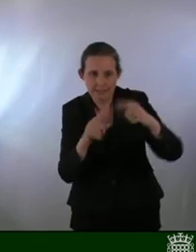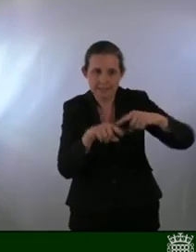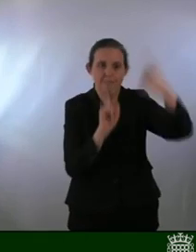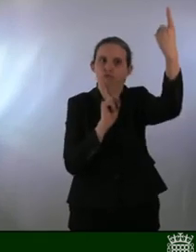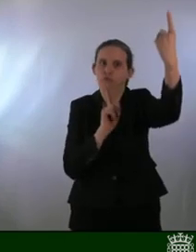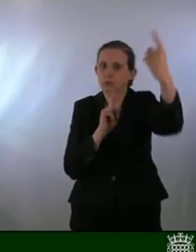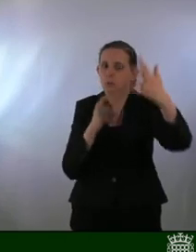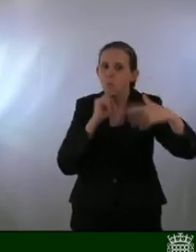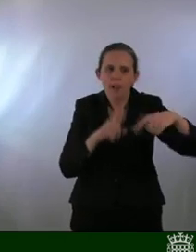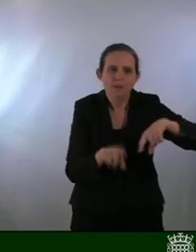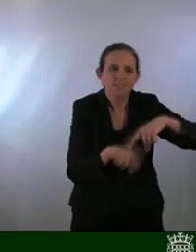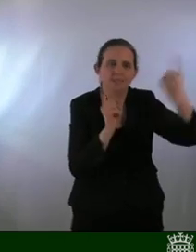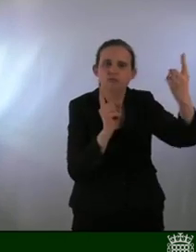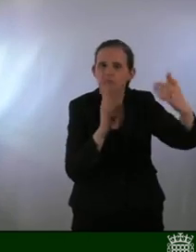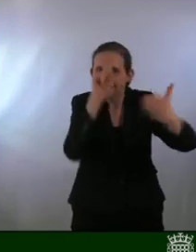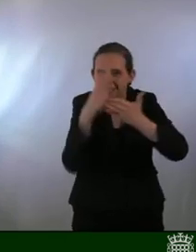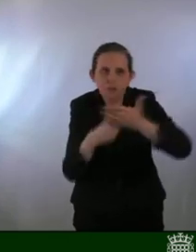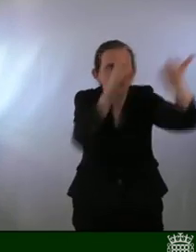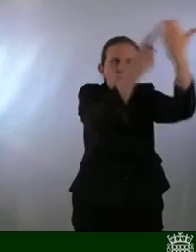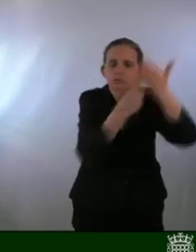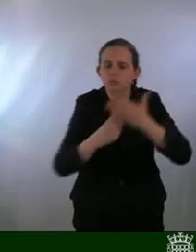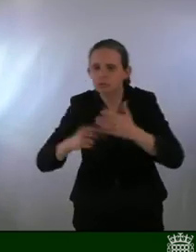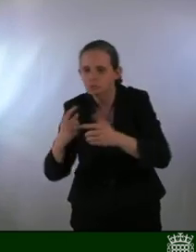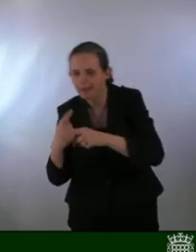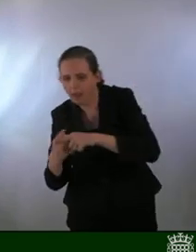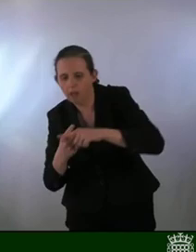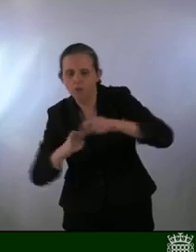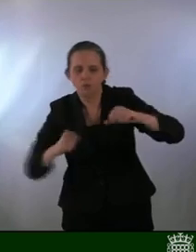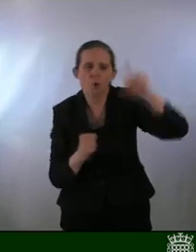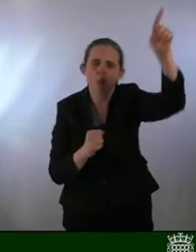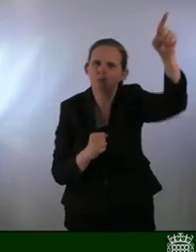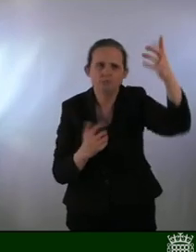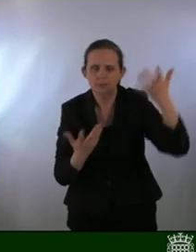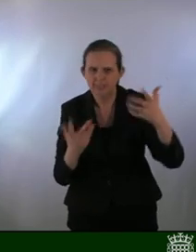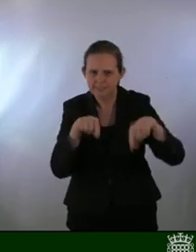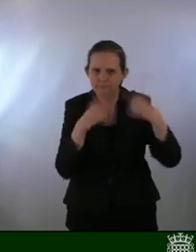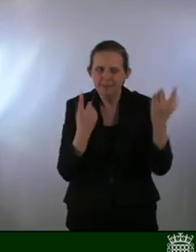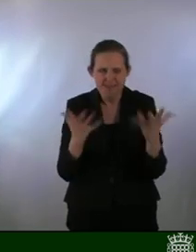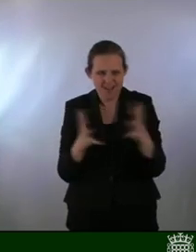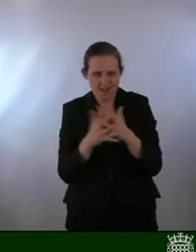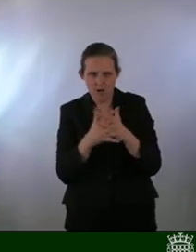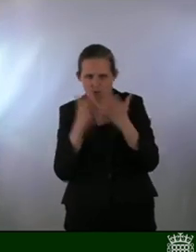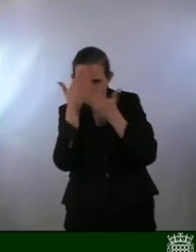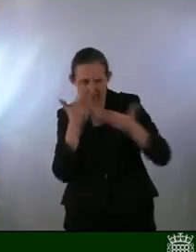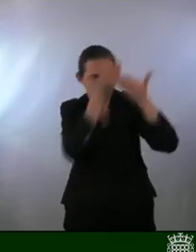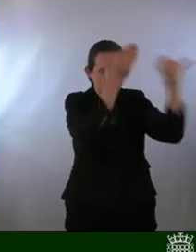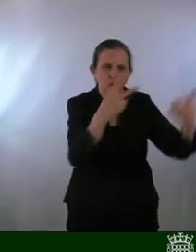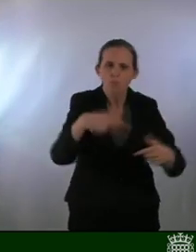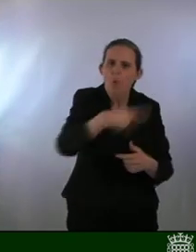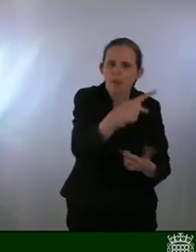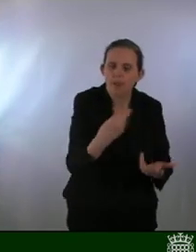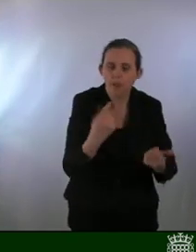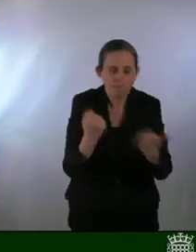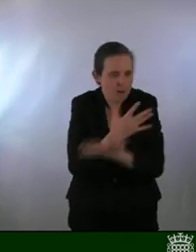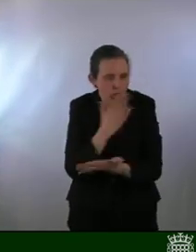different operational decisions made in Scotland. How can that be respected at the same time as ensuring that we have a